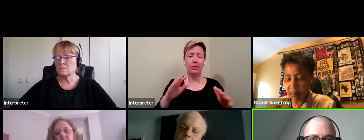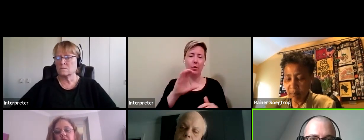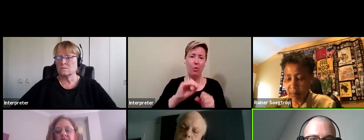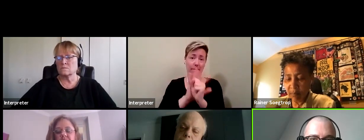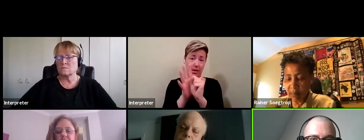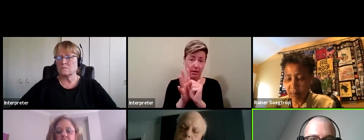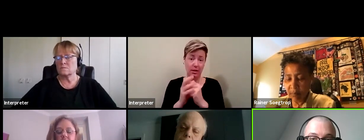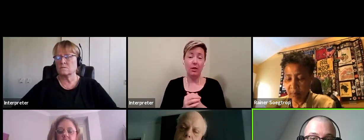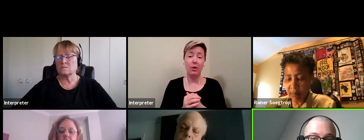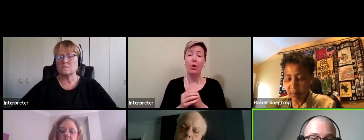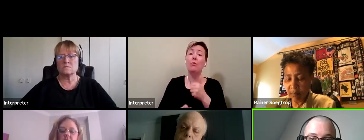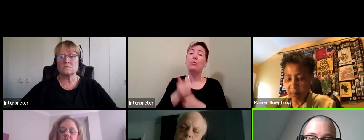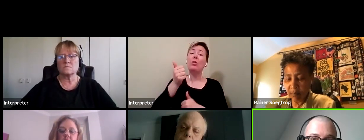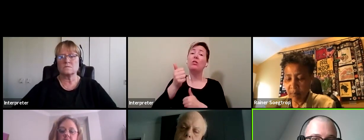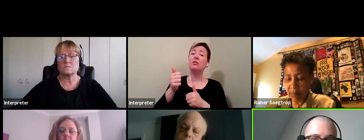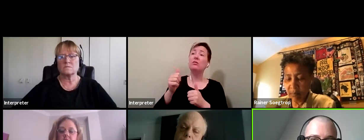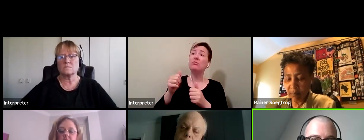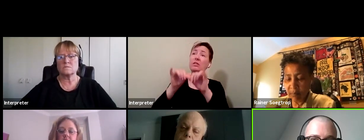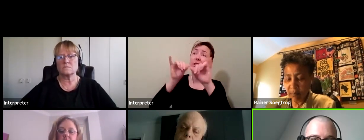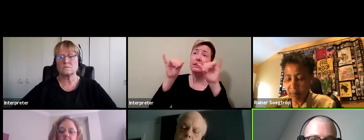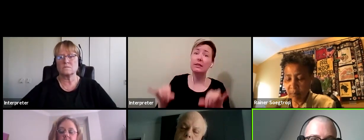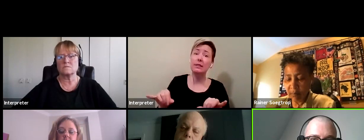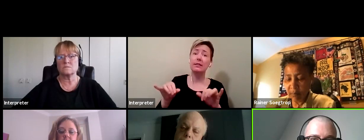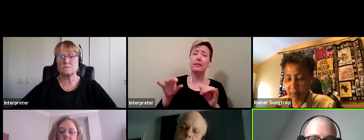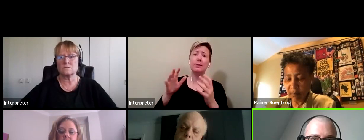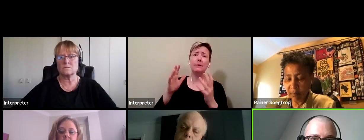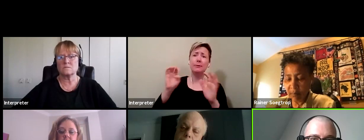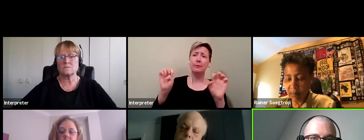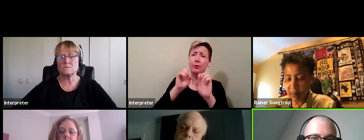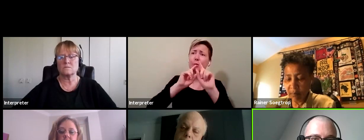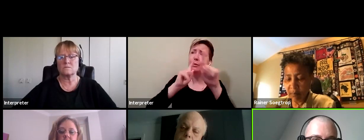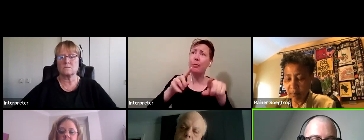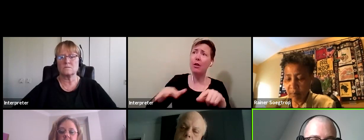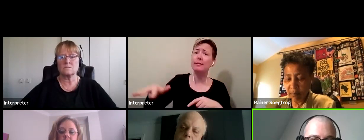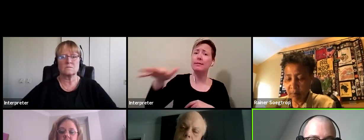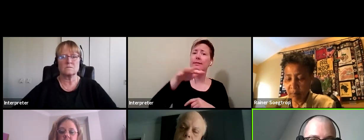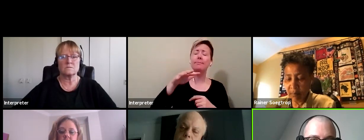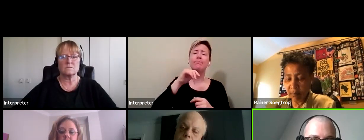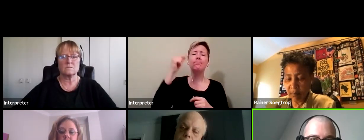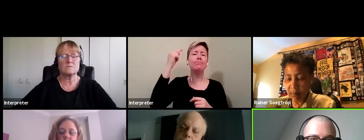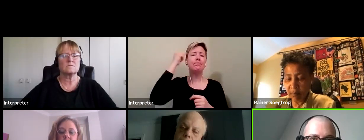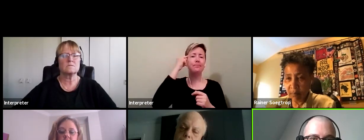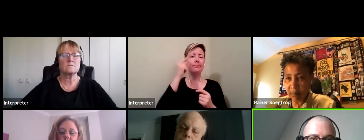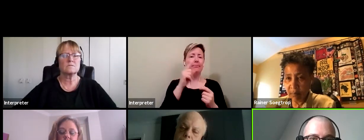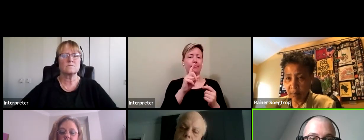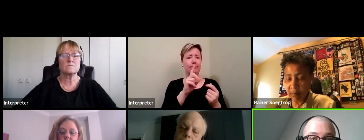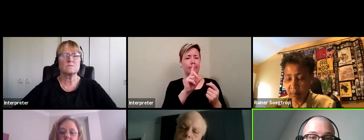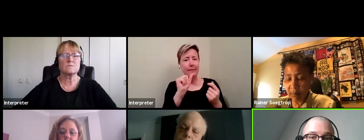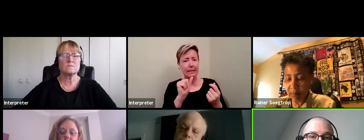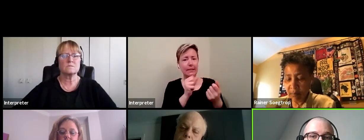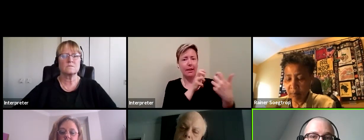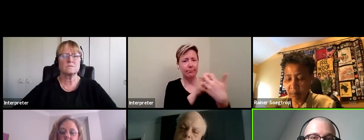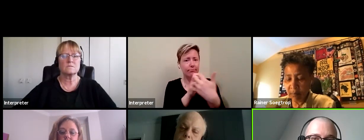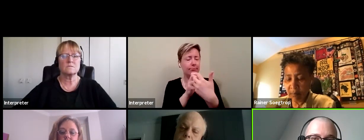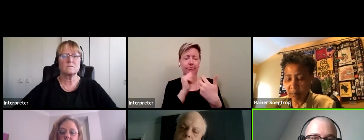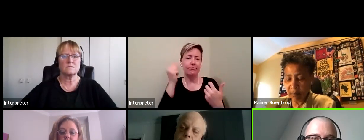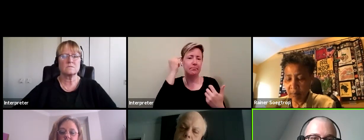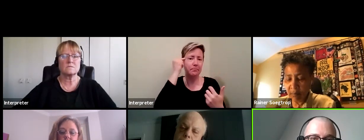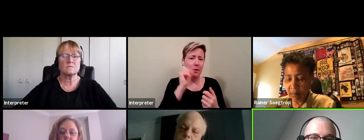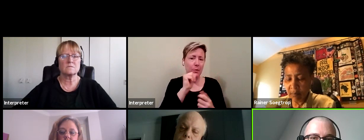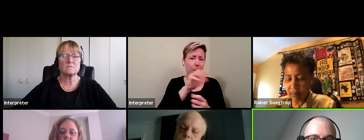emergency response plans do not contemplate our communities and their accommodation and support needs. And this, of course, is